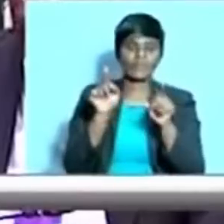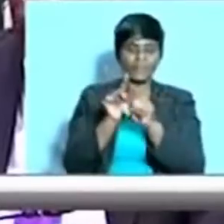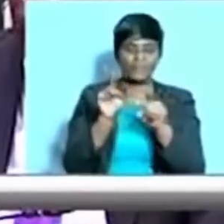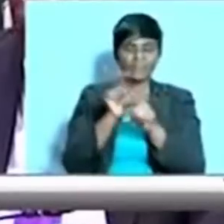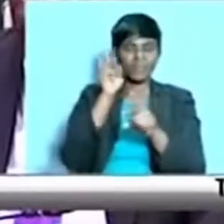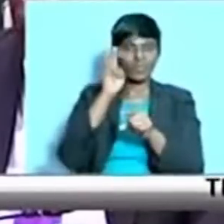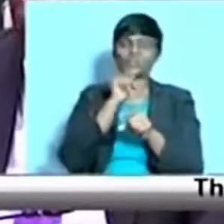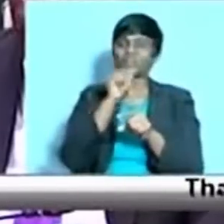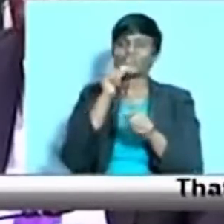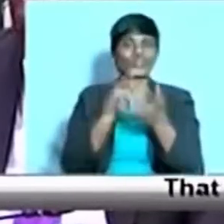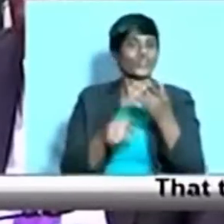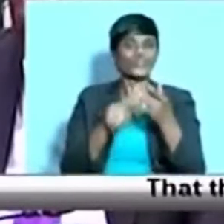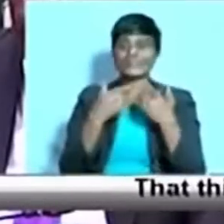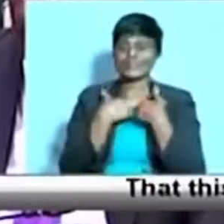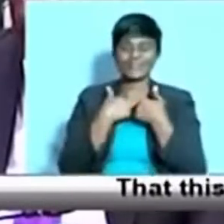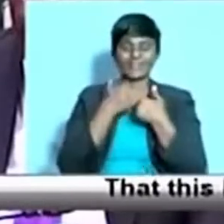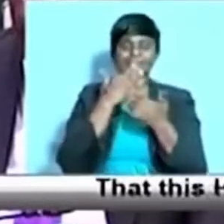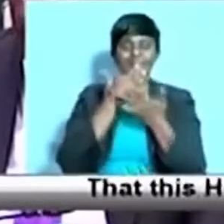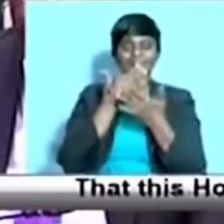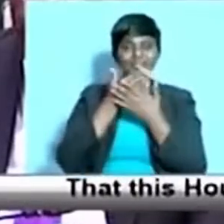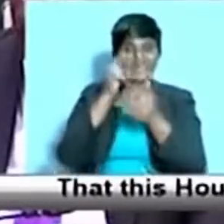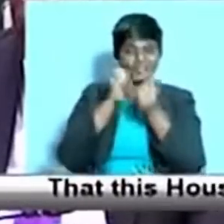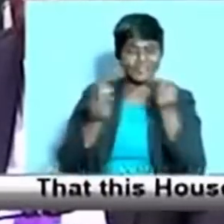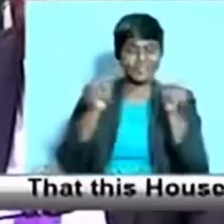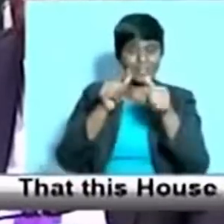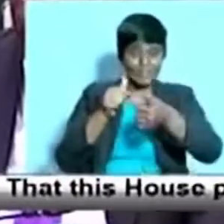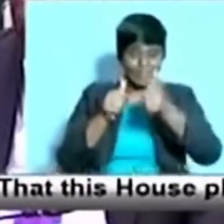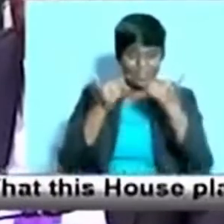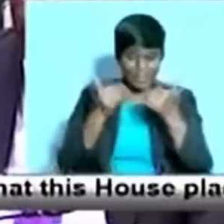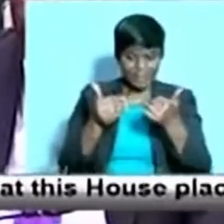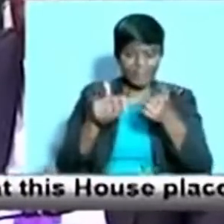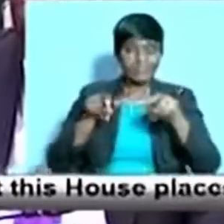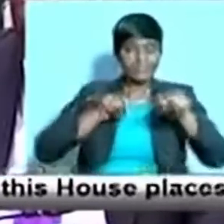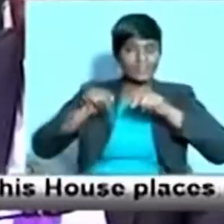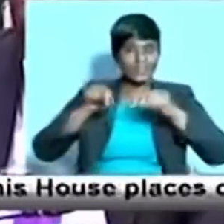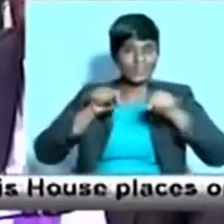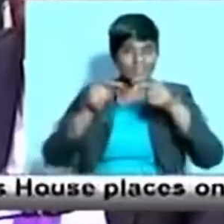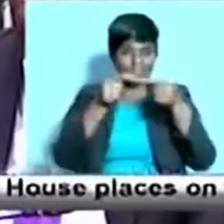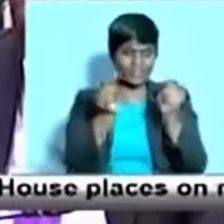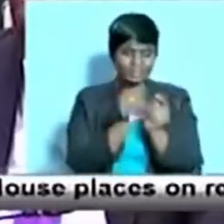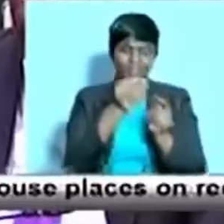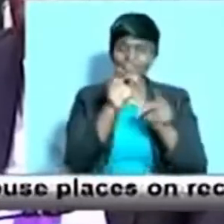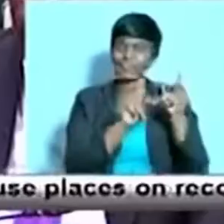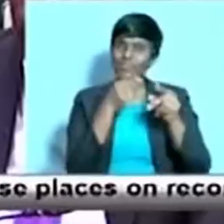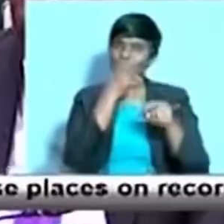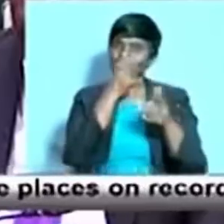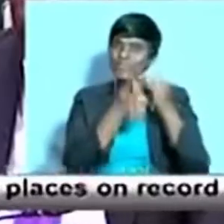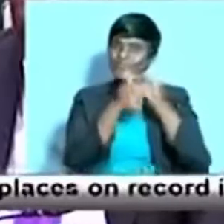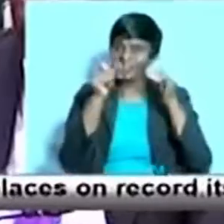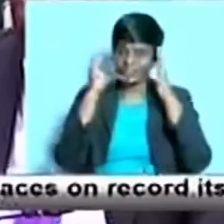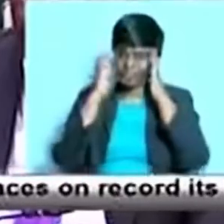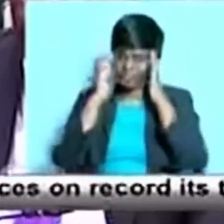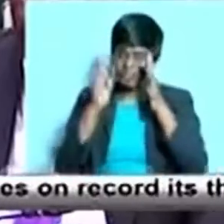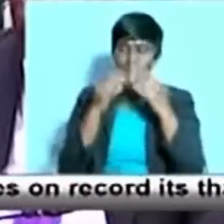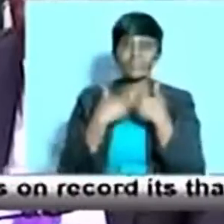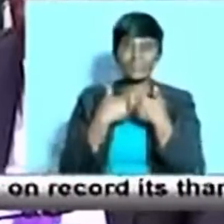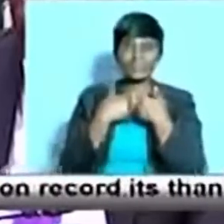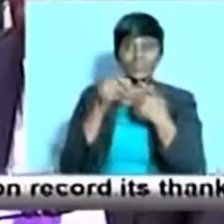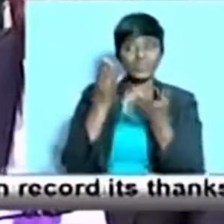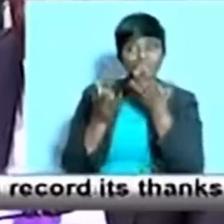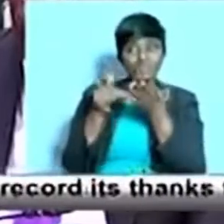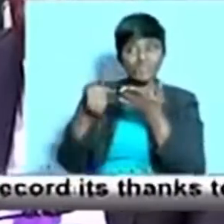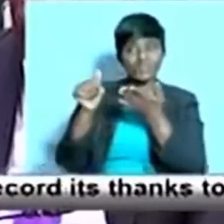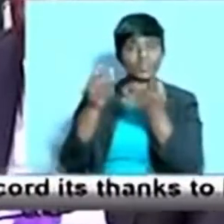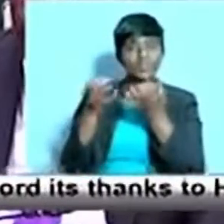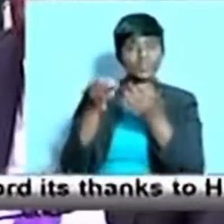will not yield. Because when you are being governed by a group of people who have a focus on where they want